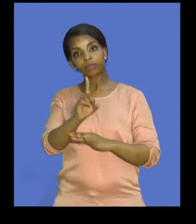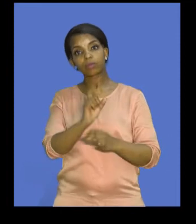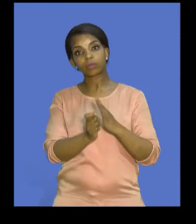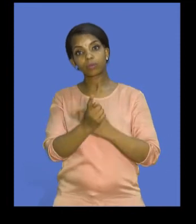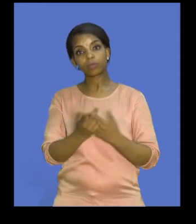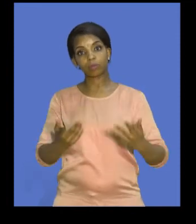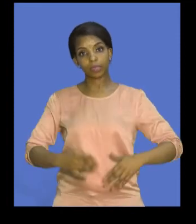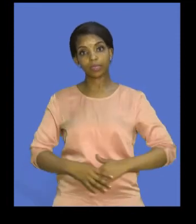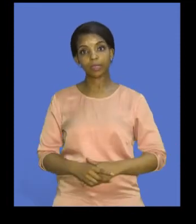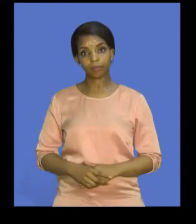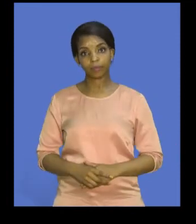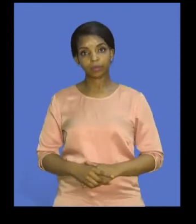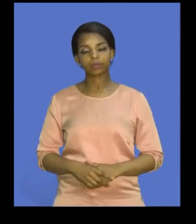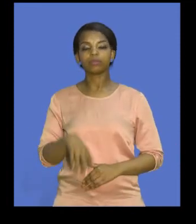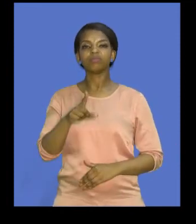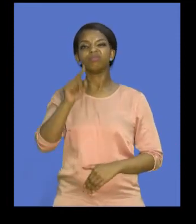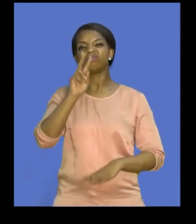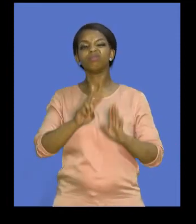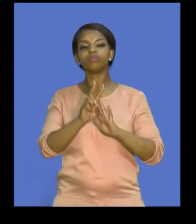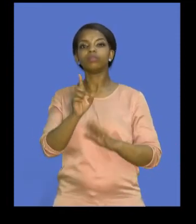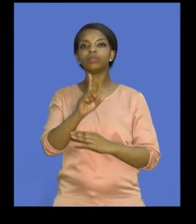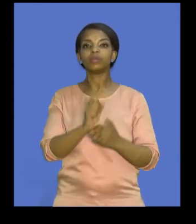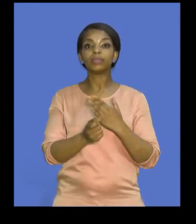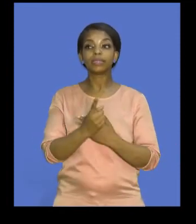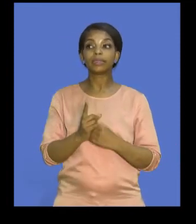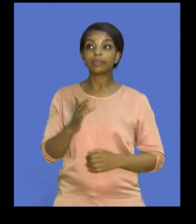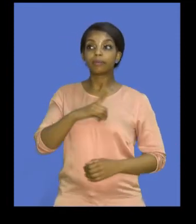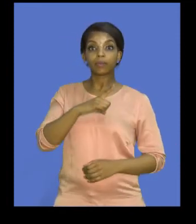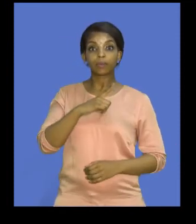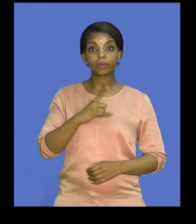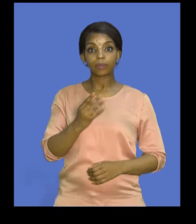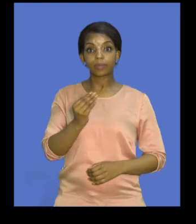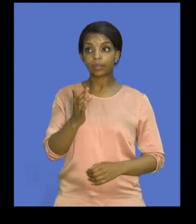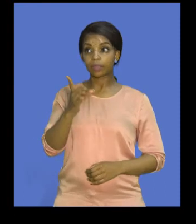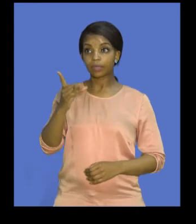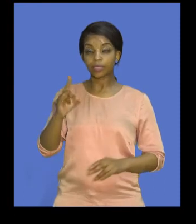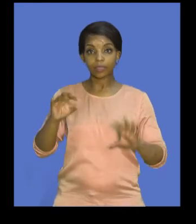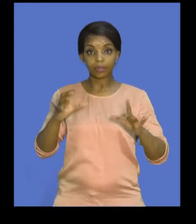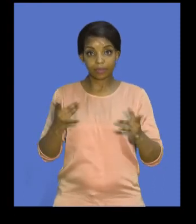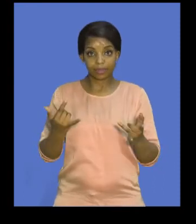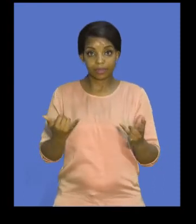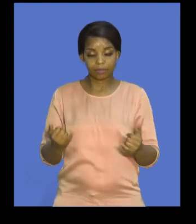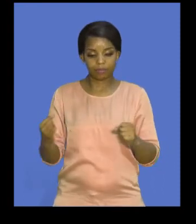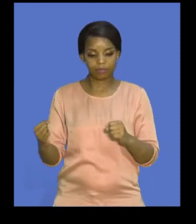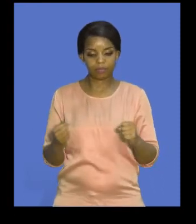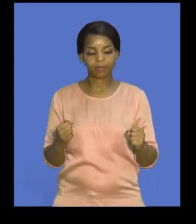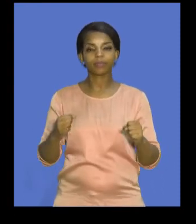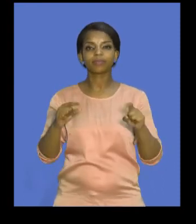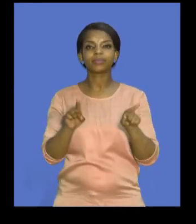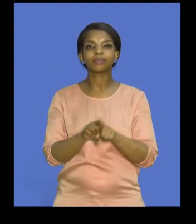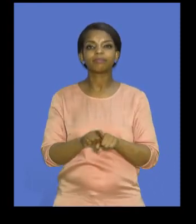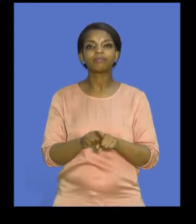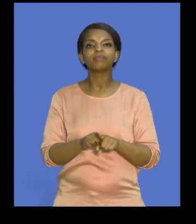force. So the electrostatic force in this case still remains our dependent variable. We're going to change